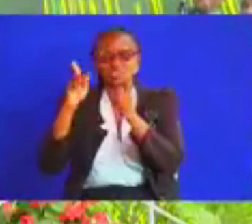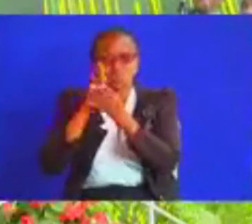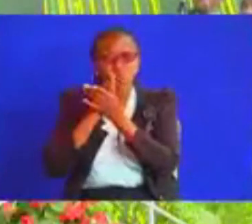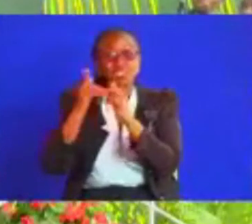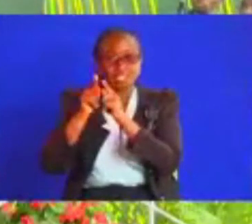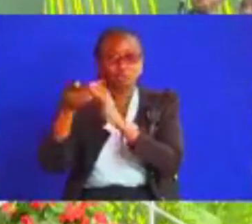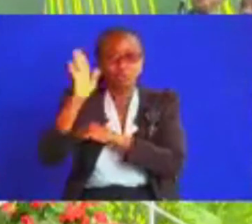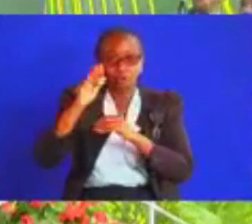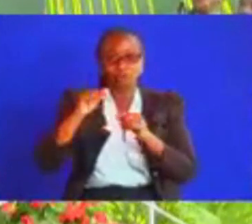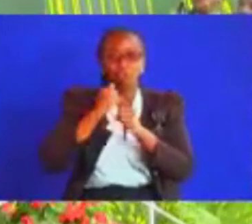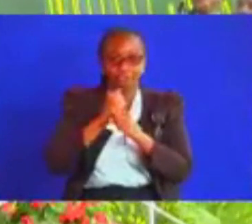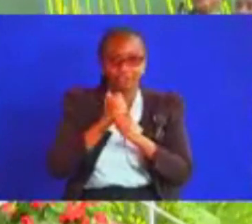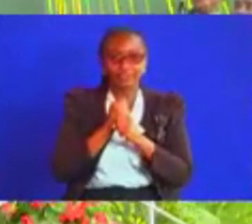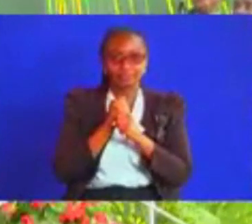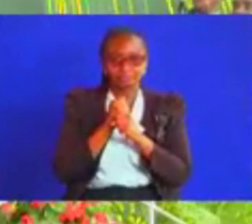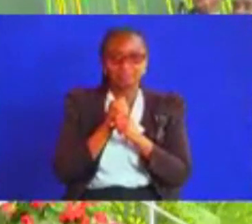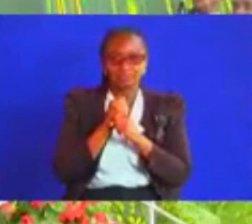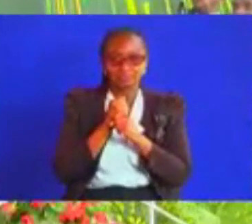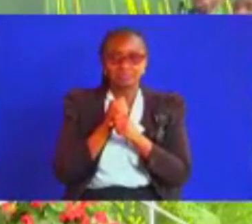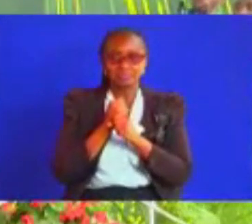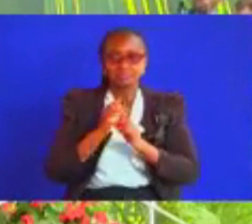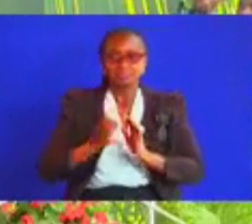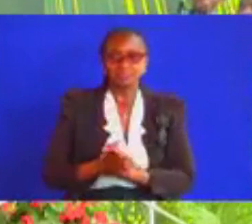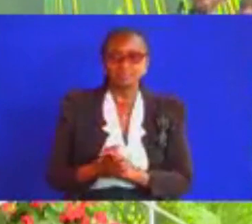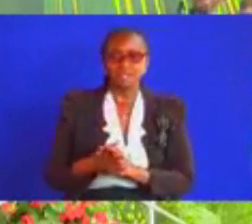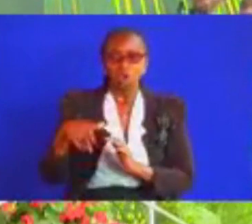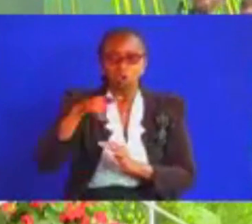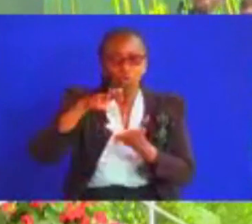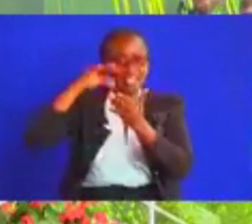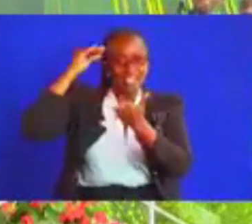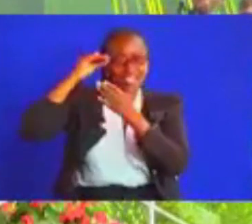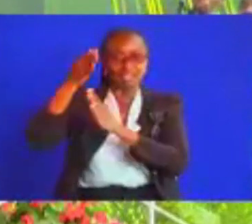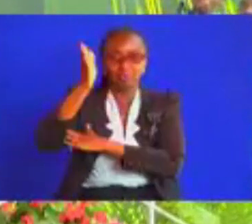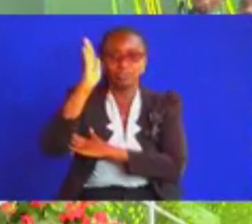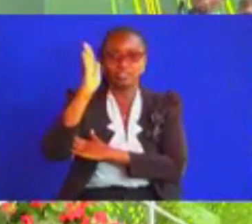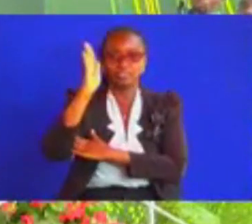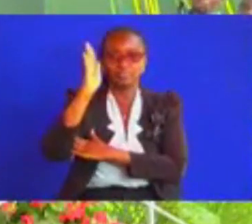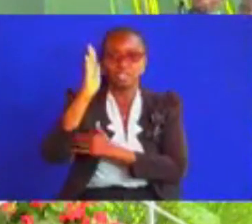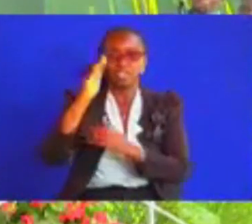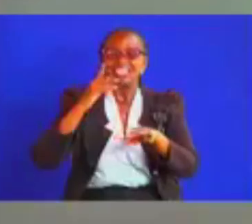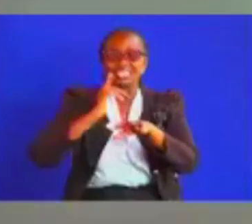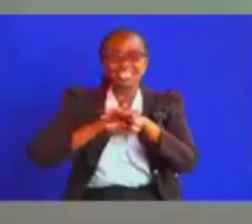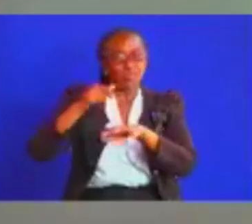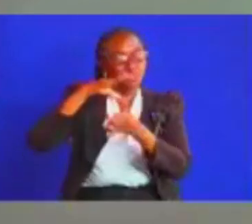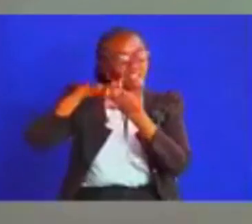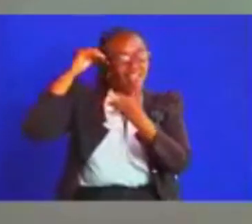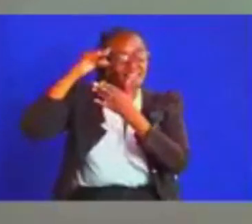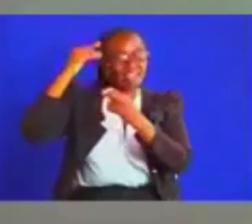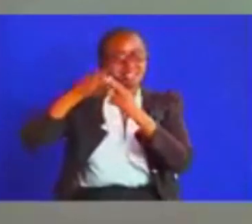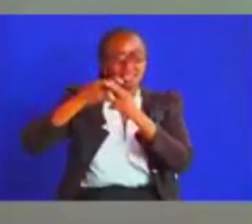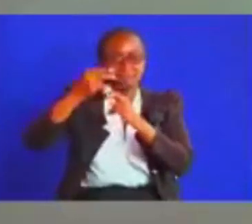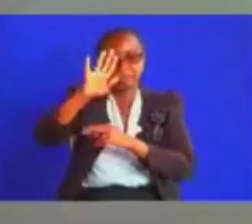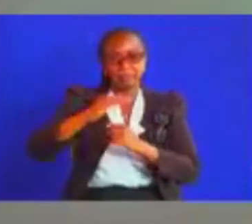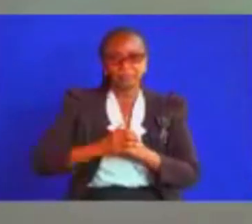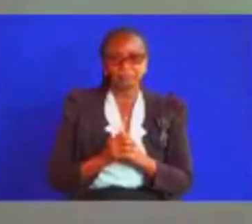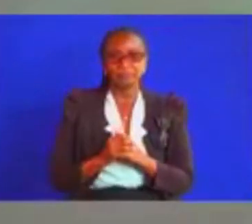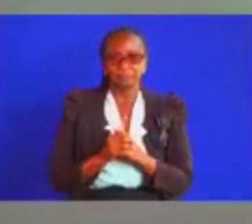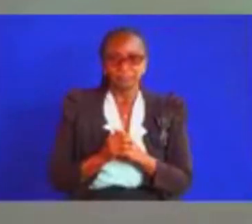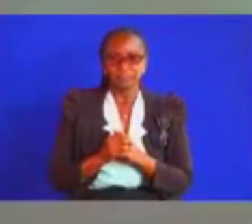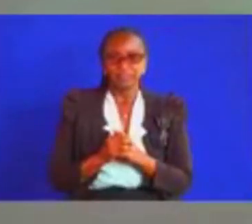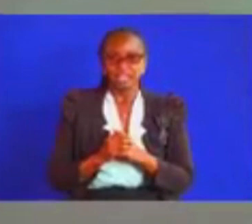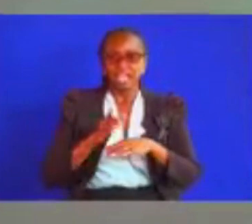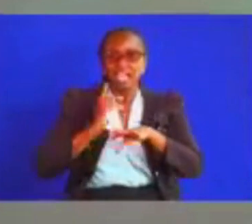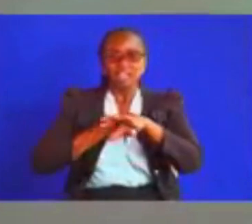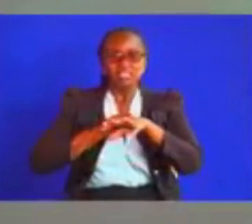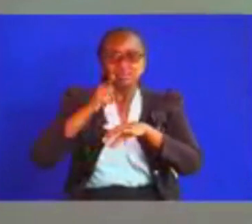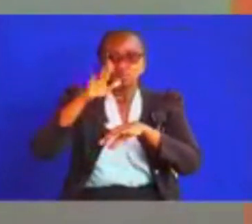God walking. Are we together now? So we learn God by studying his names. When